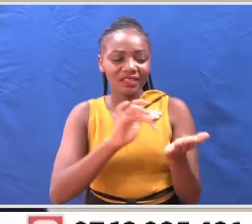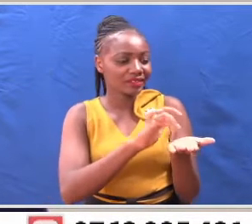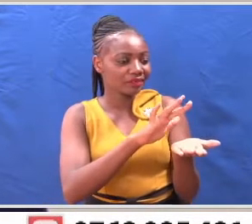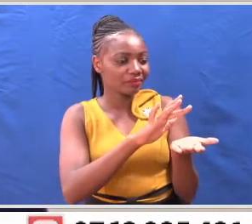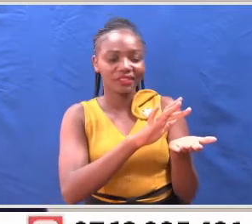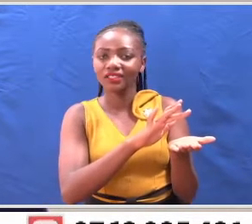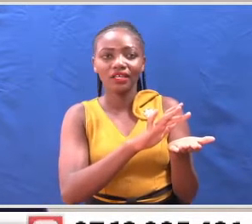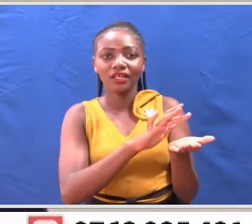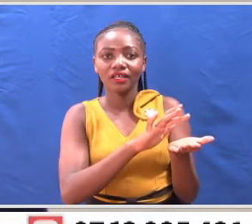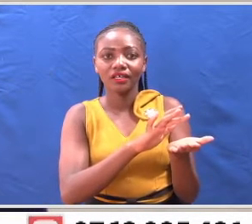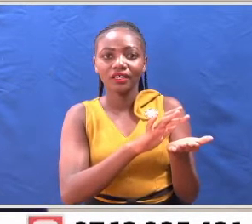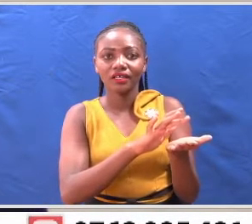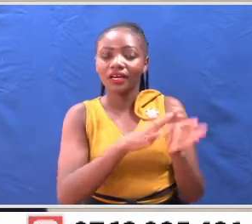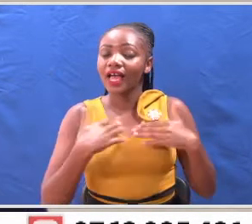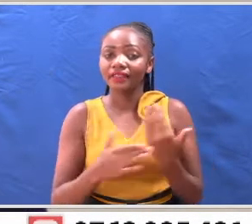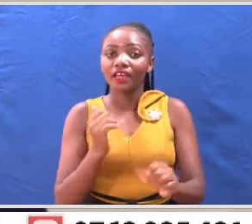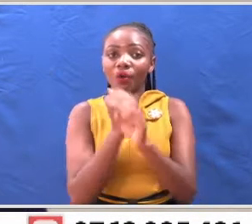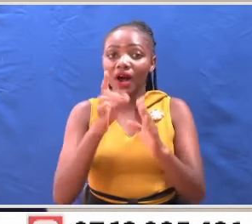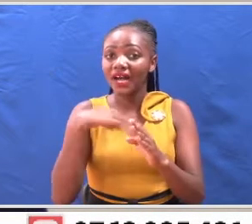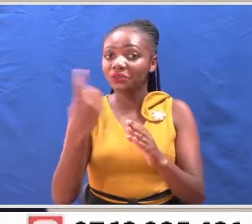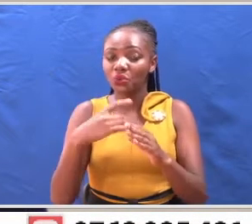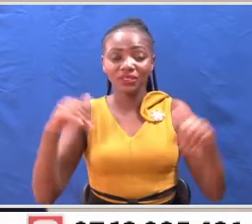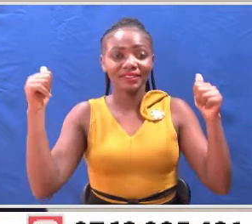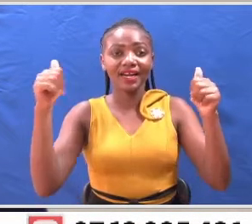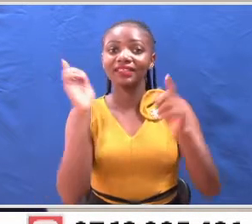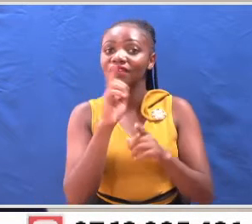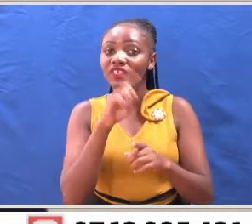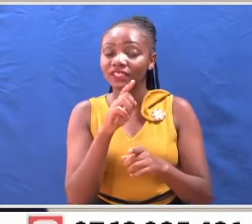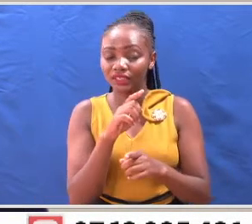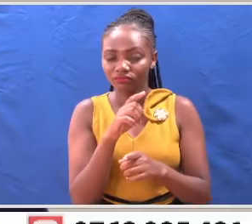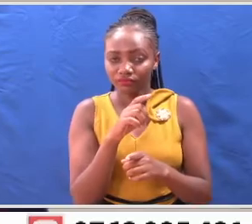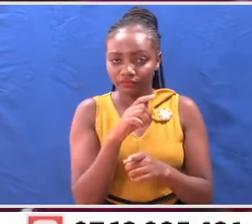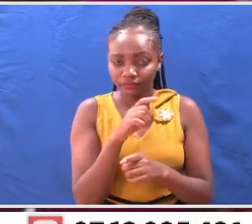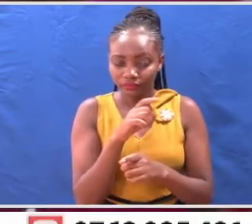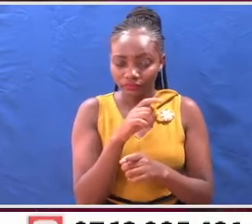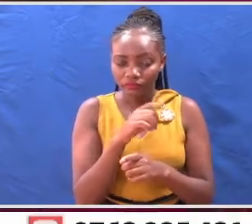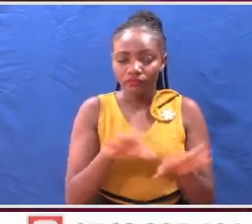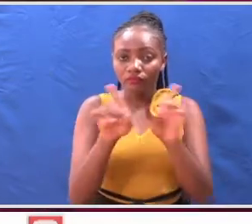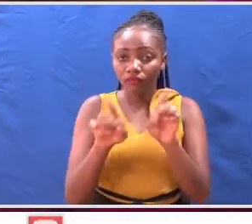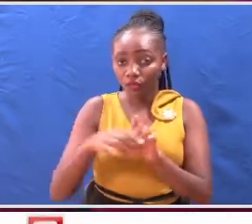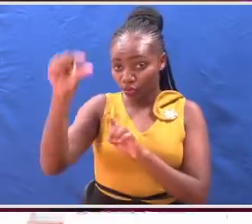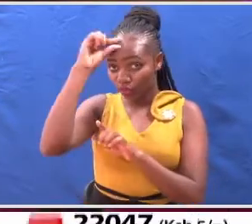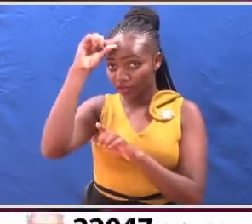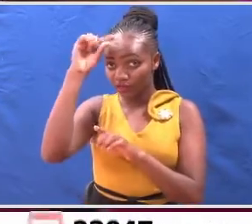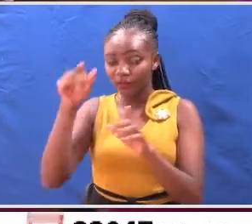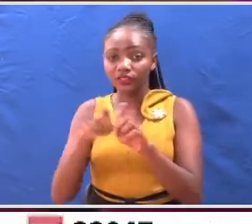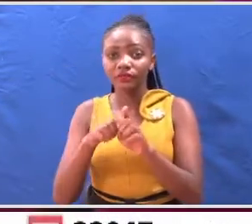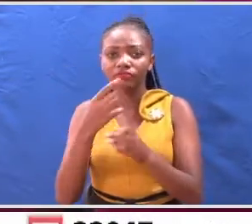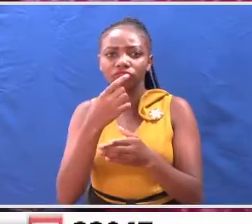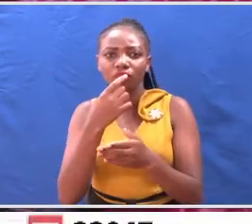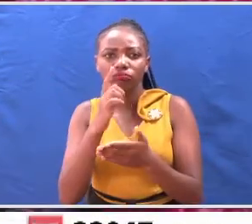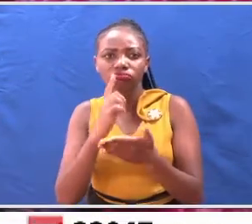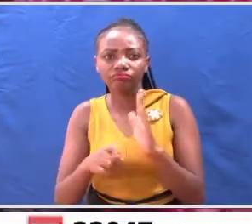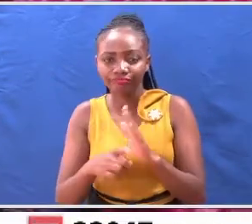payroll. I've directed that we cut out recruitment. The government has already taken a harsh